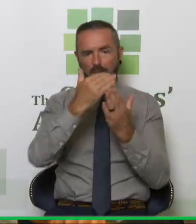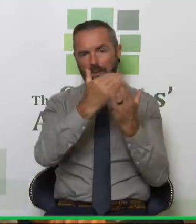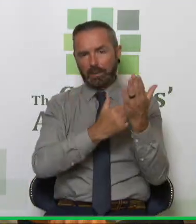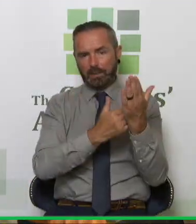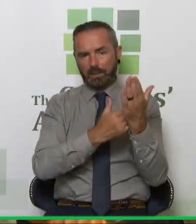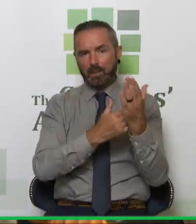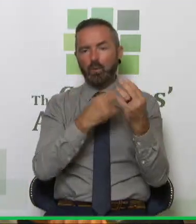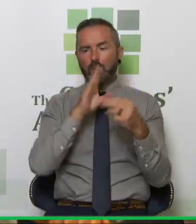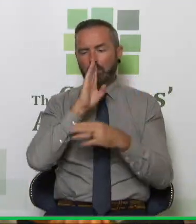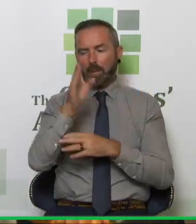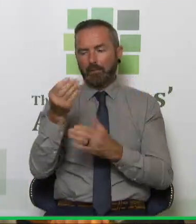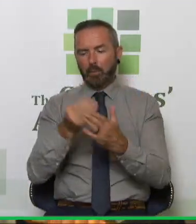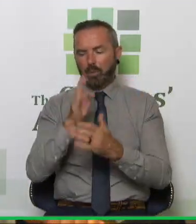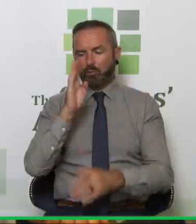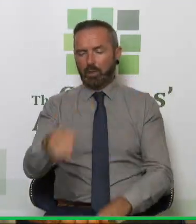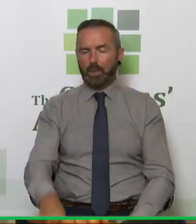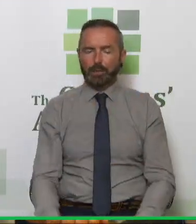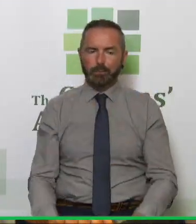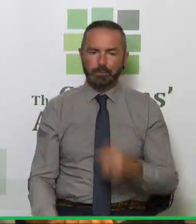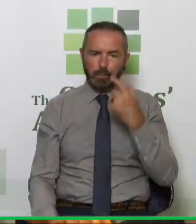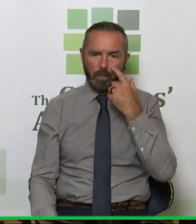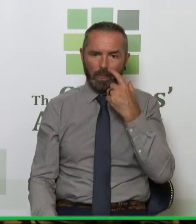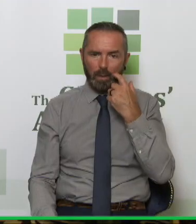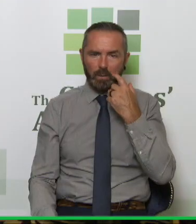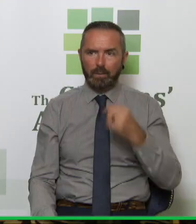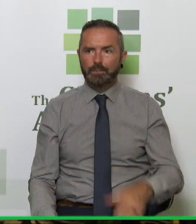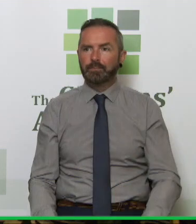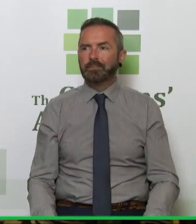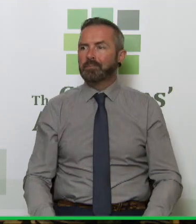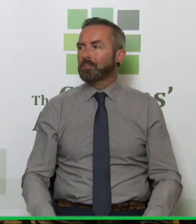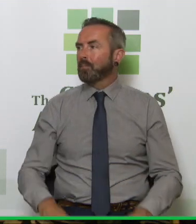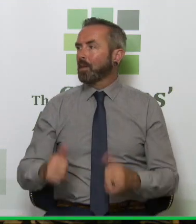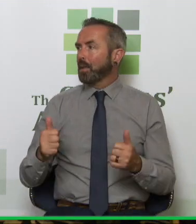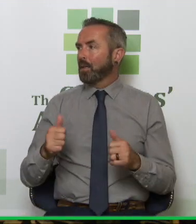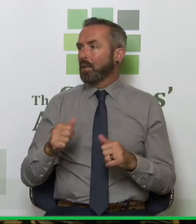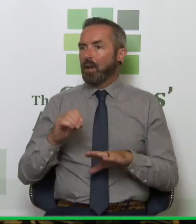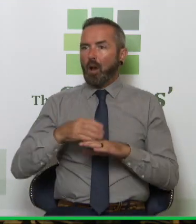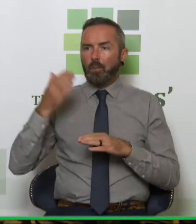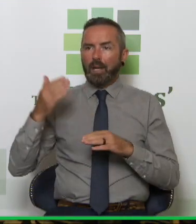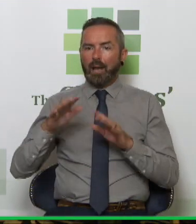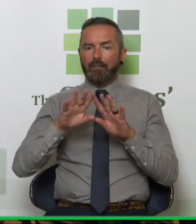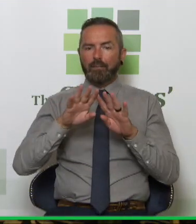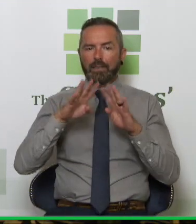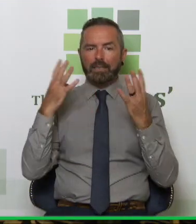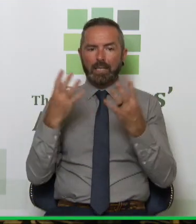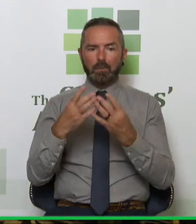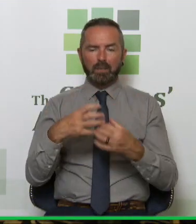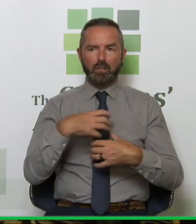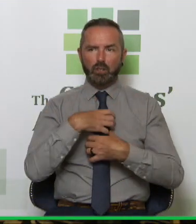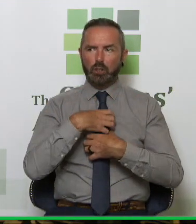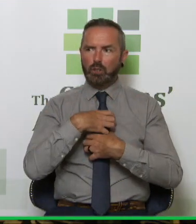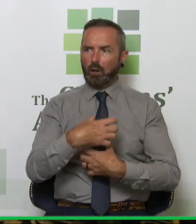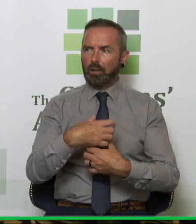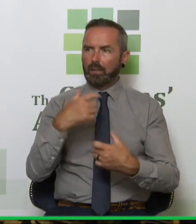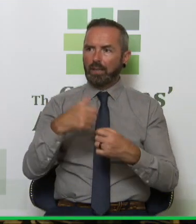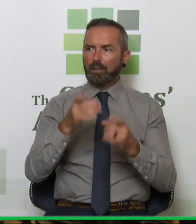back for money straight away. Okay, but I just say one more time on behalf of the Assembly, it's absolutely shocking that a health diversion programme